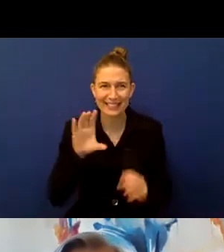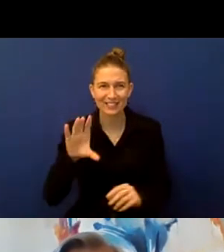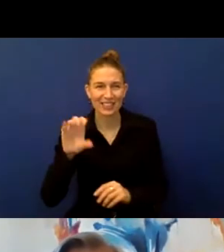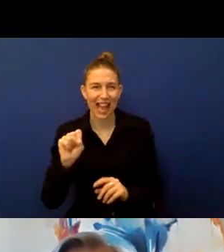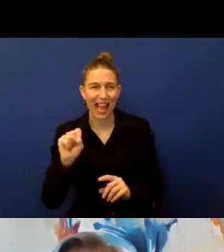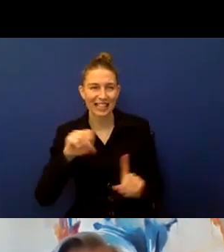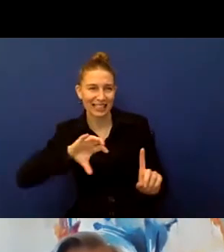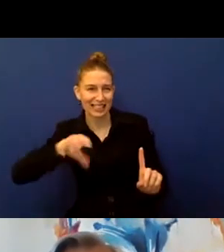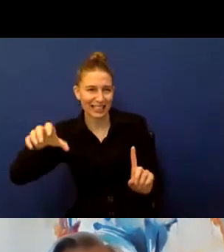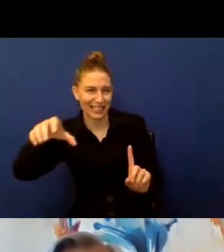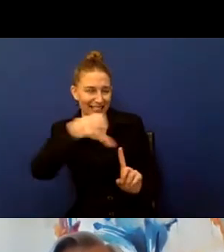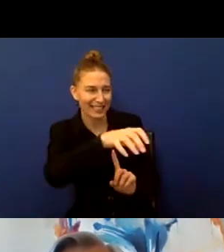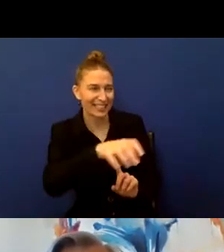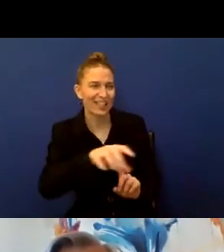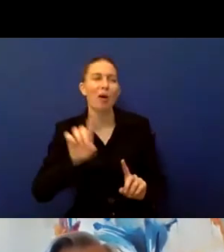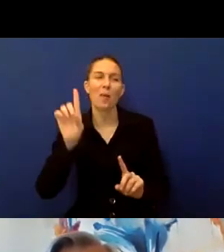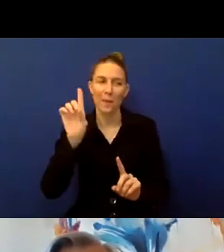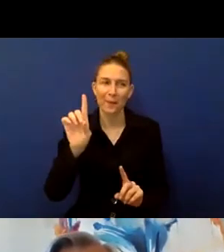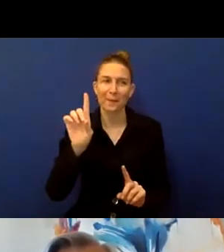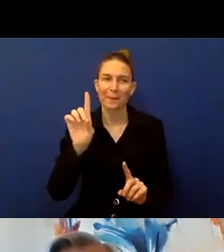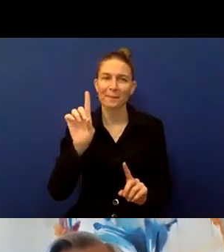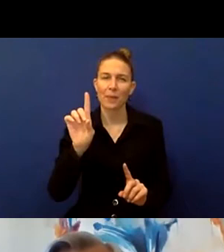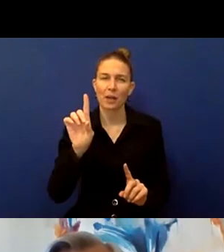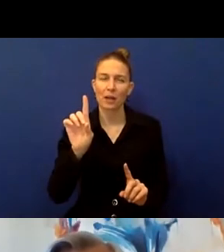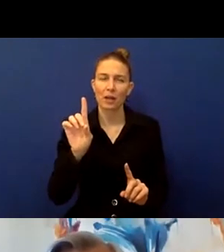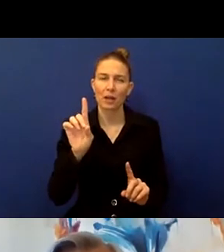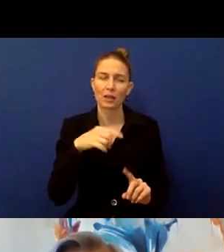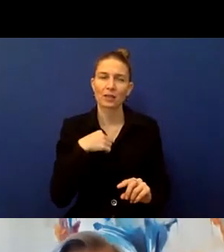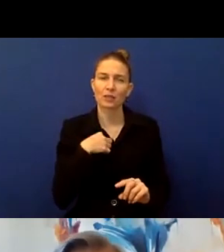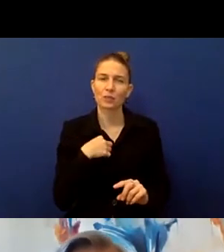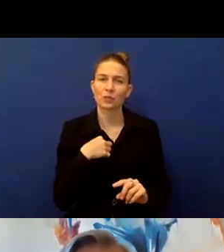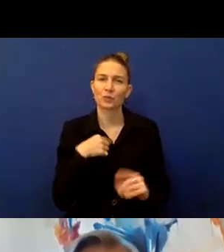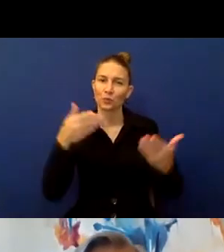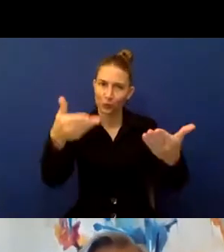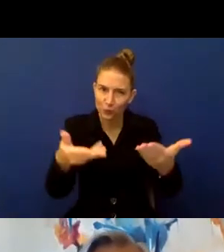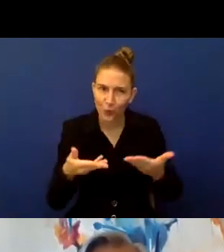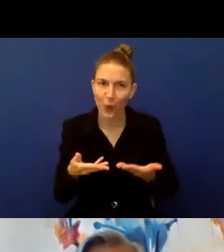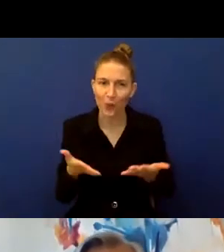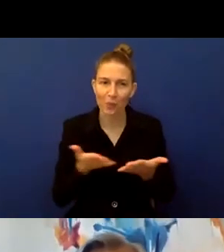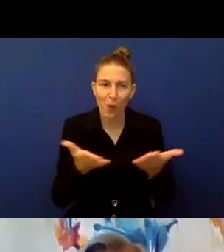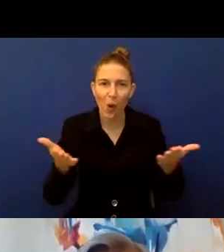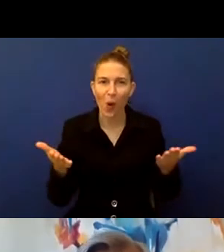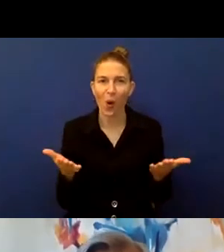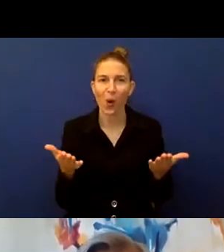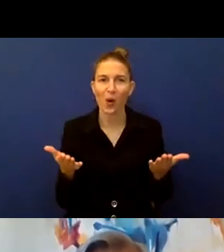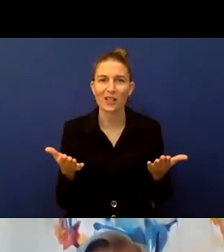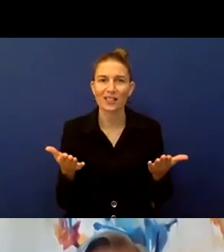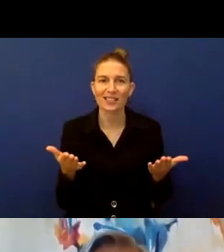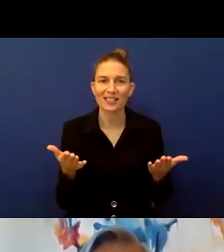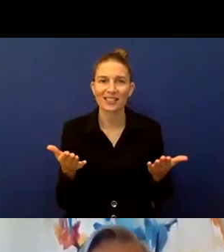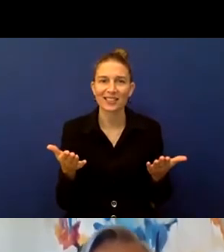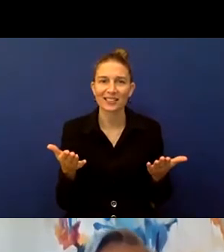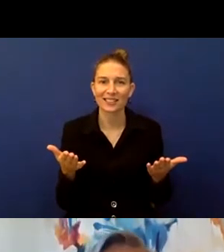So I would just welcome everybody. This is a great honor for OHHR to be